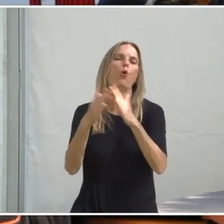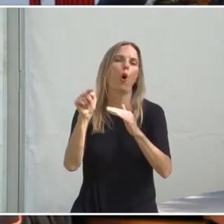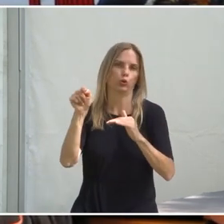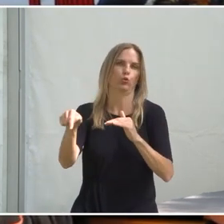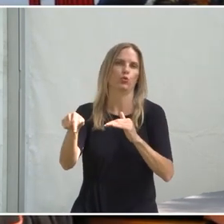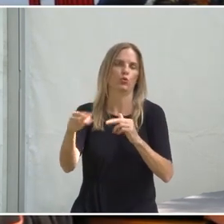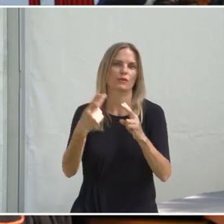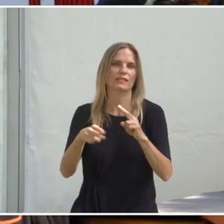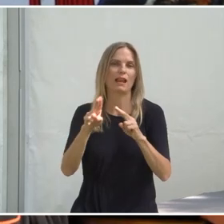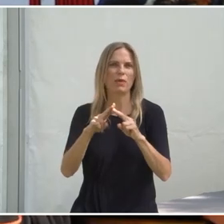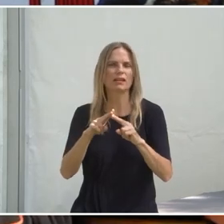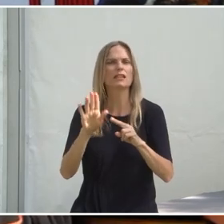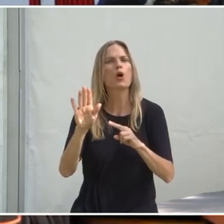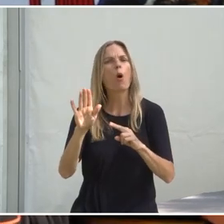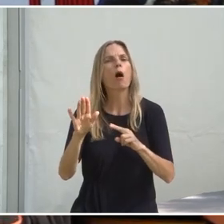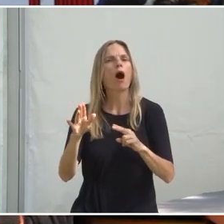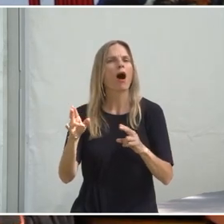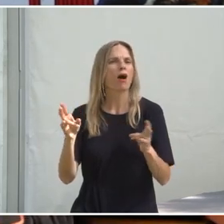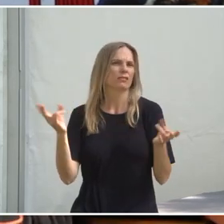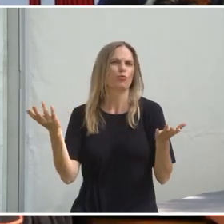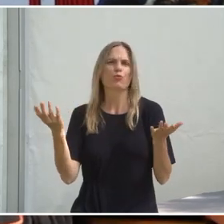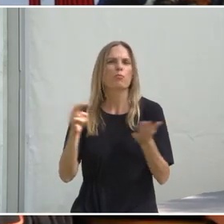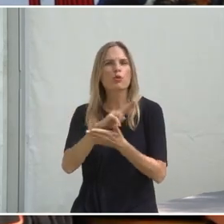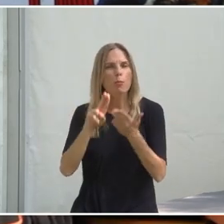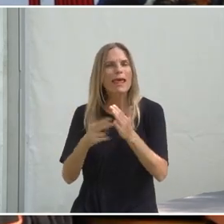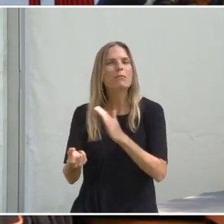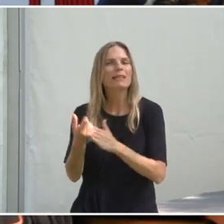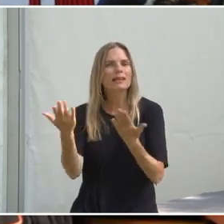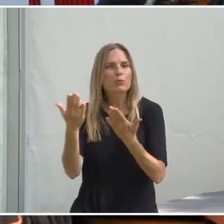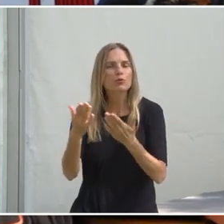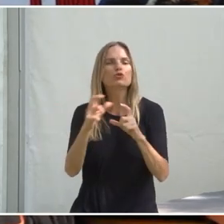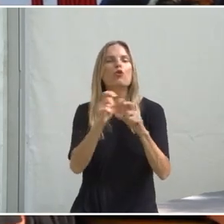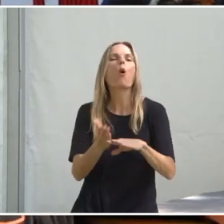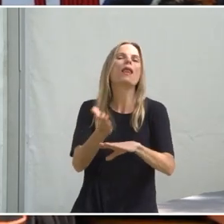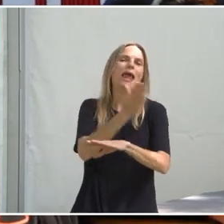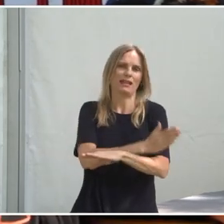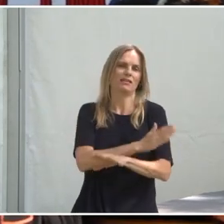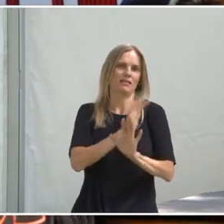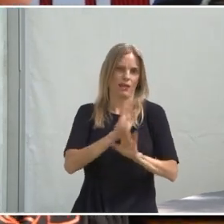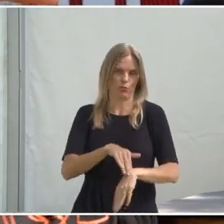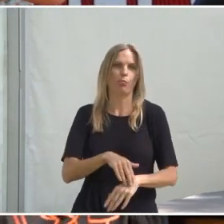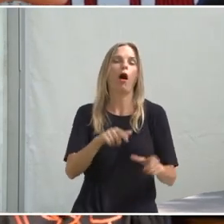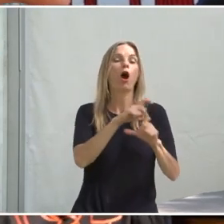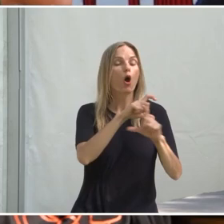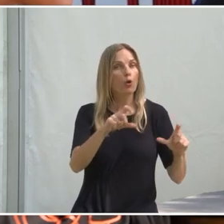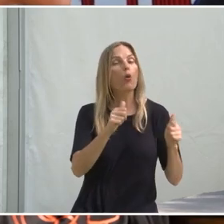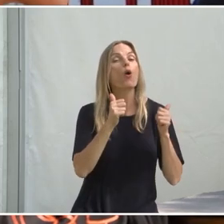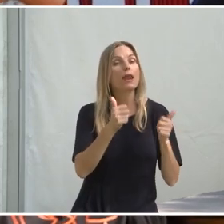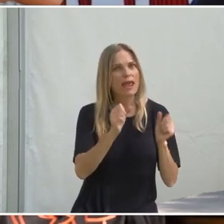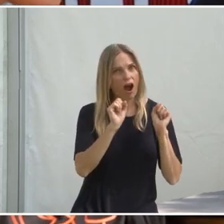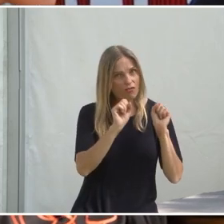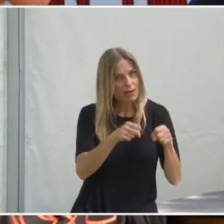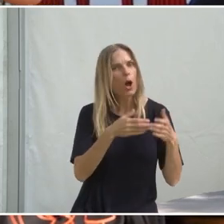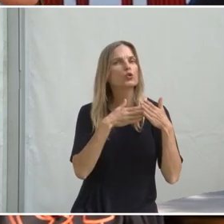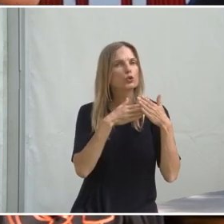the trauma happens usually before they reach the school age. So I feel like schools are a nice way to also, yes, affect